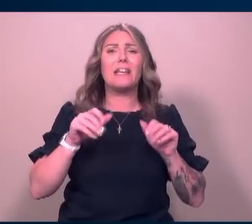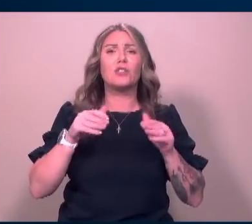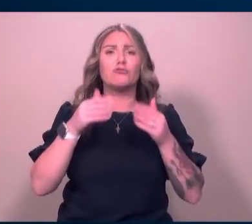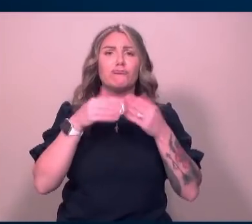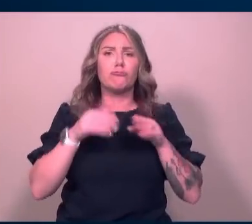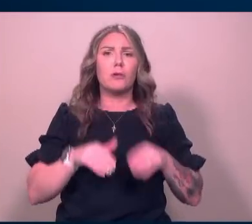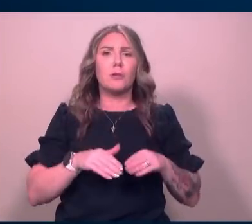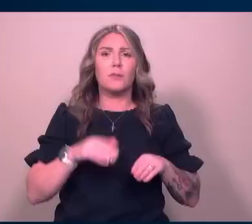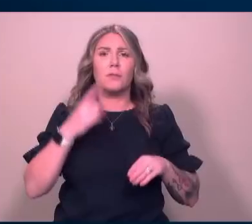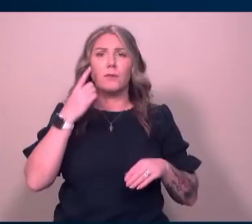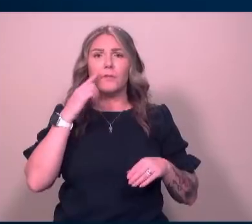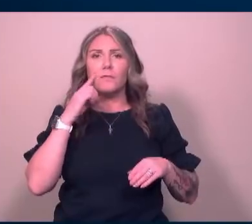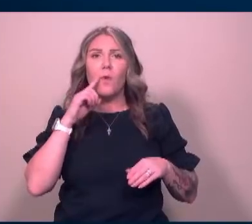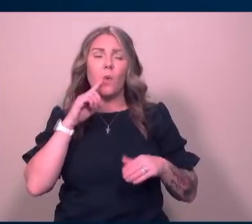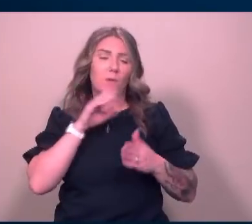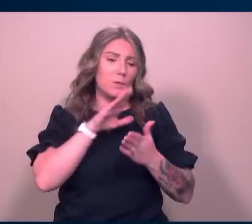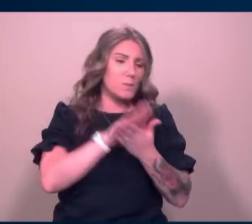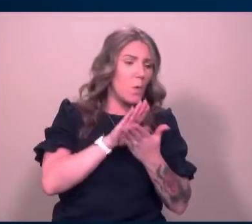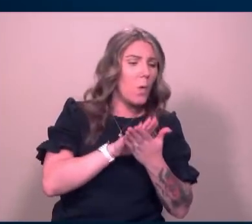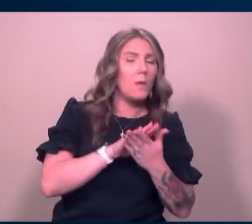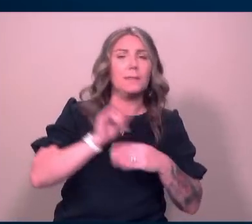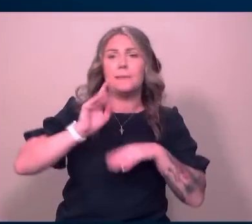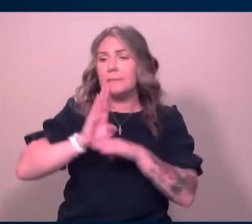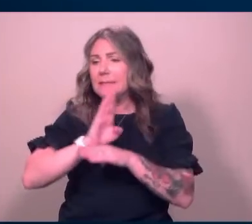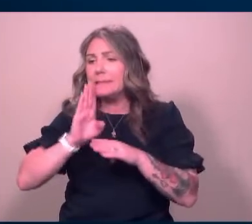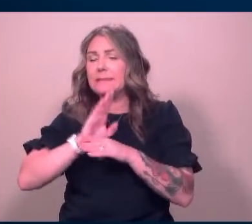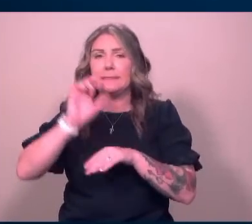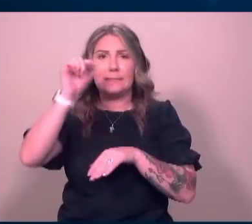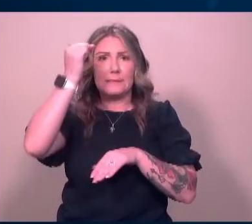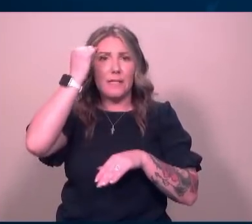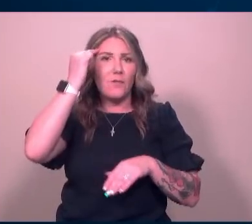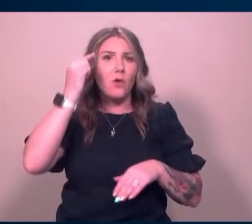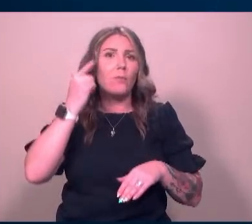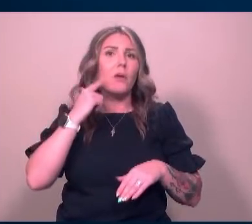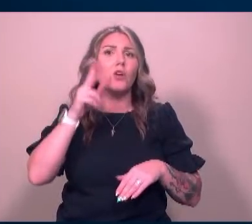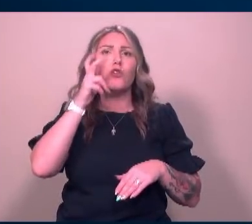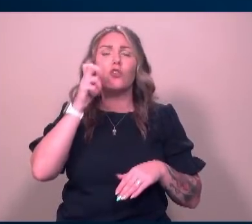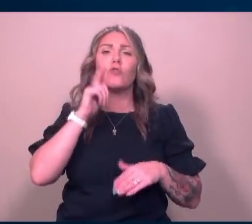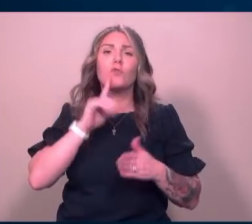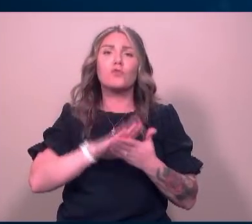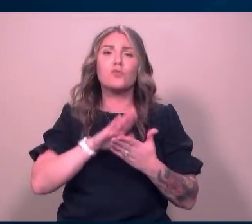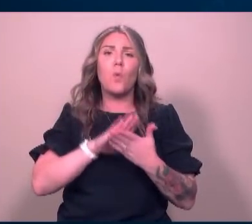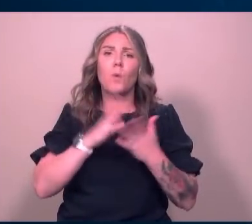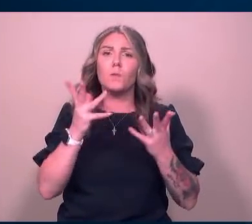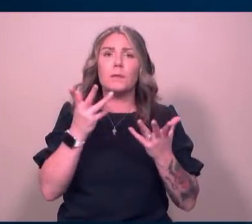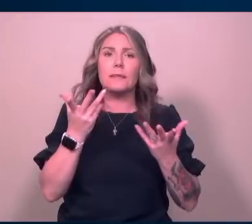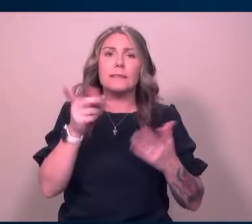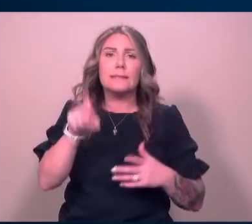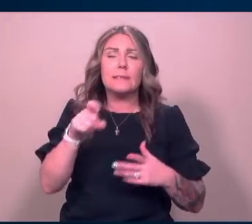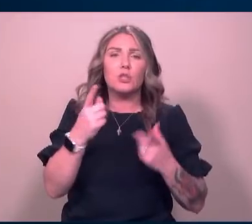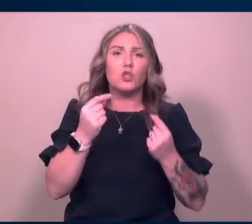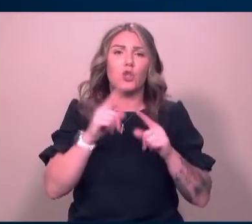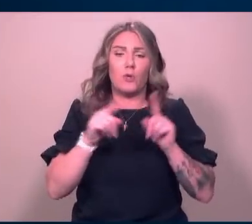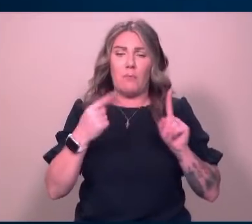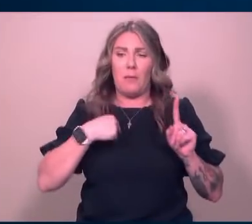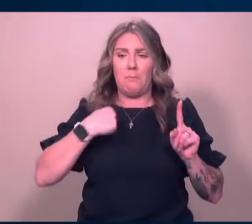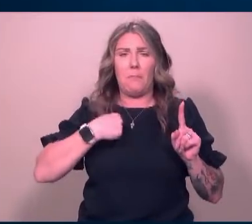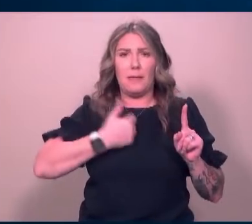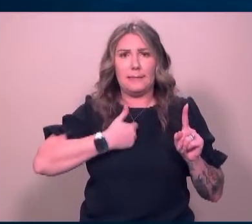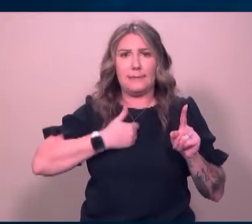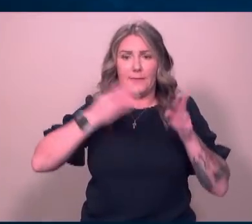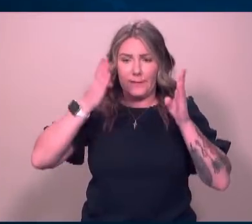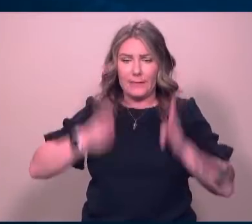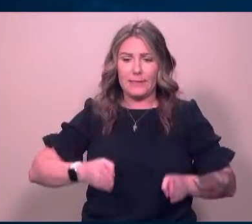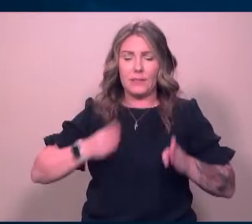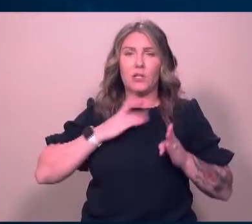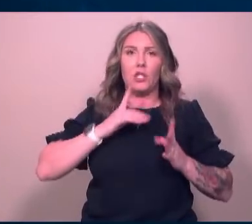Joe Kansan, for schools, businesses, and governments? We just heard for schools what they need to do, but what do I need to do as an individual? Start